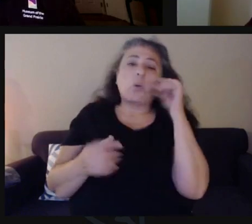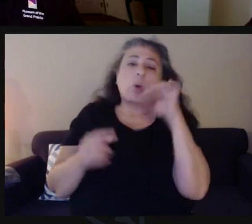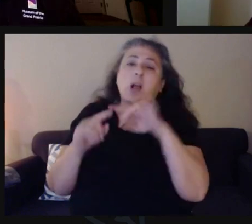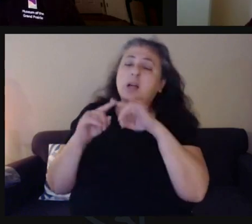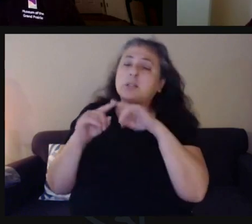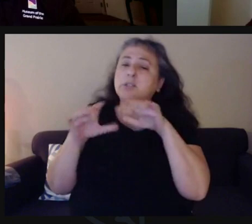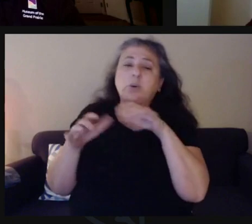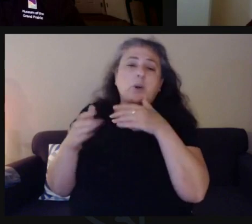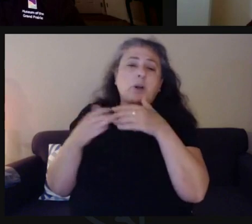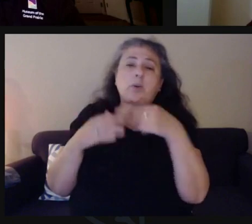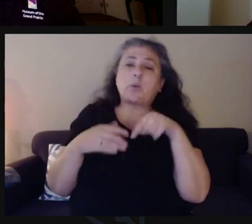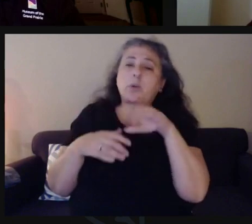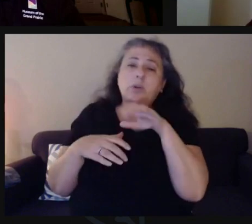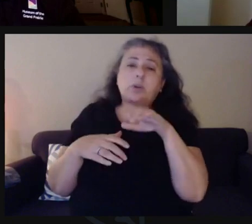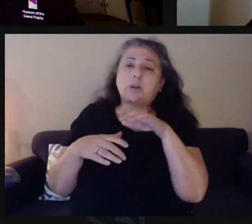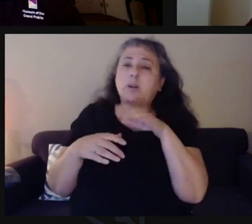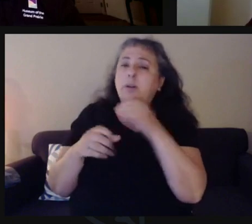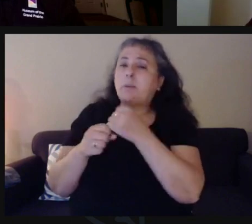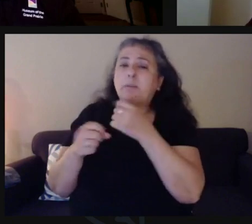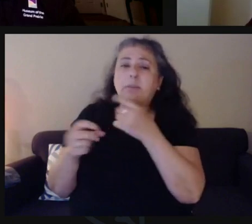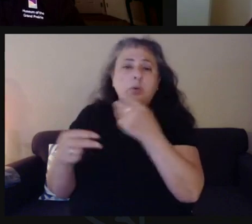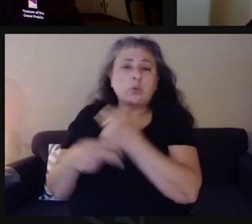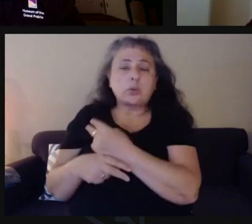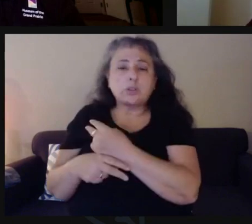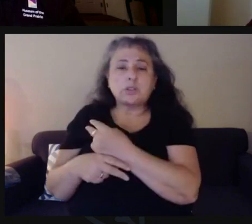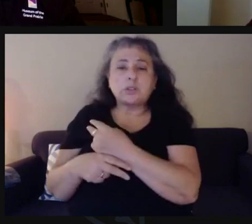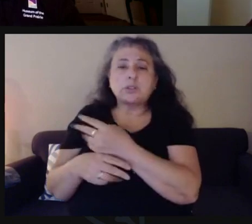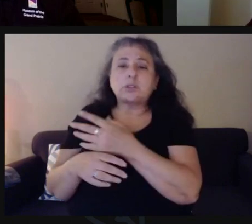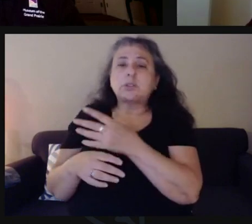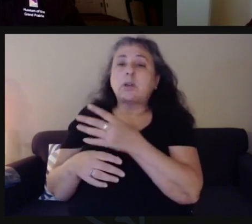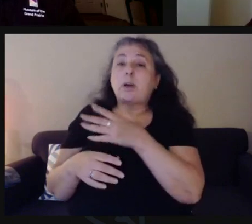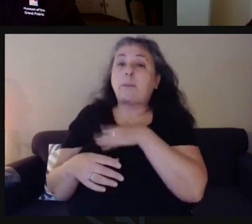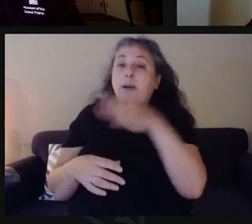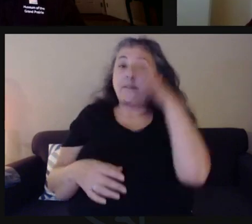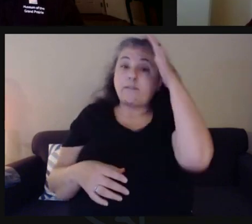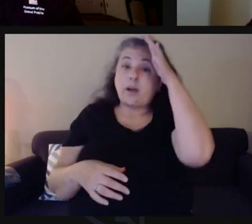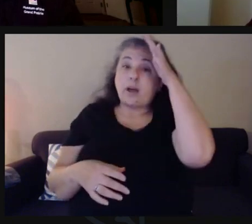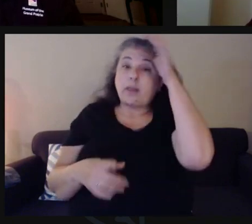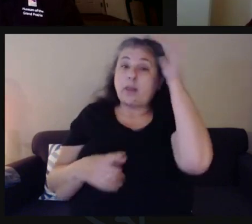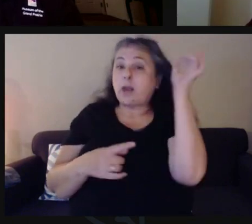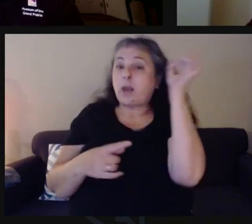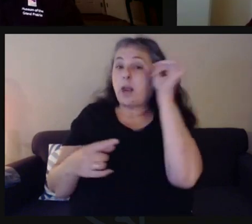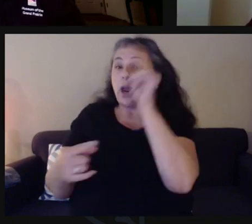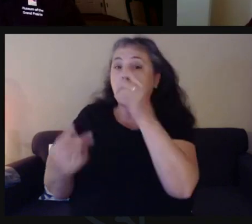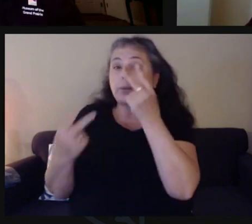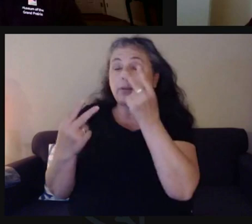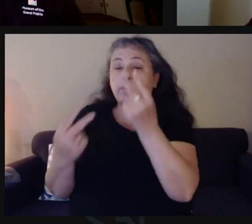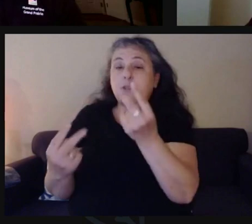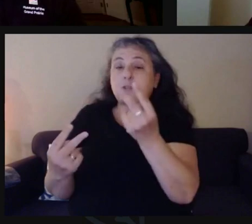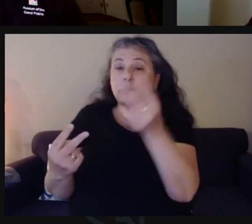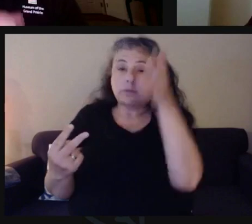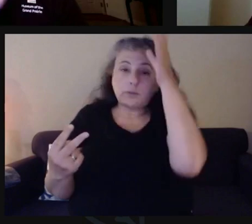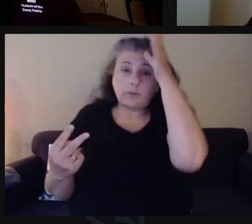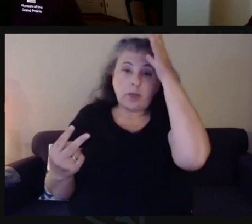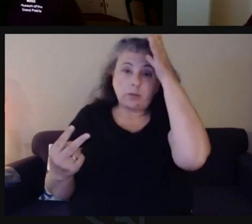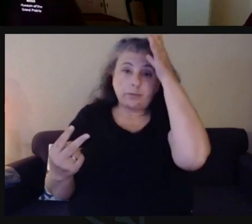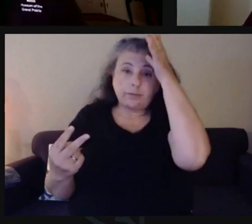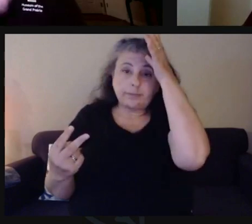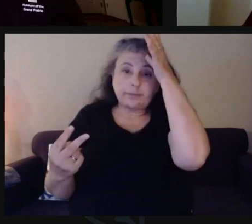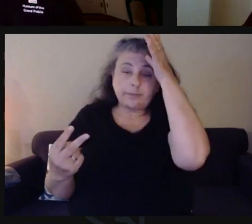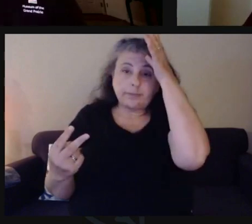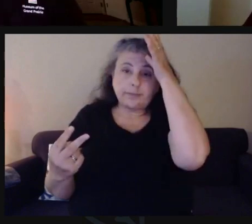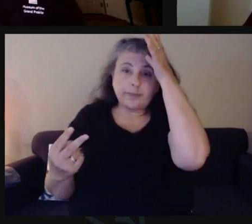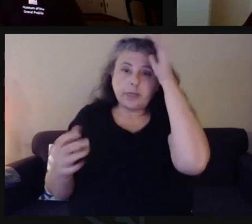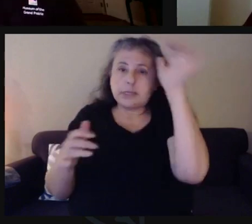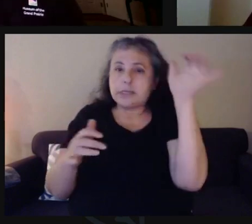they did just made me worse. And so my father, he came one day to visit, and they told him that